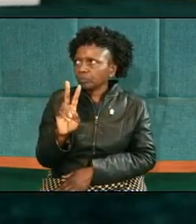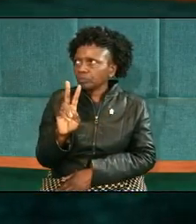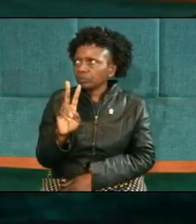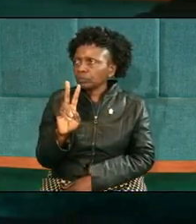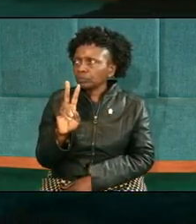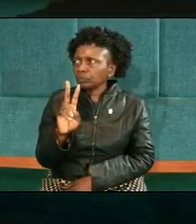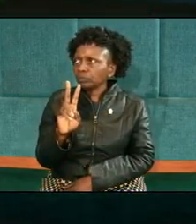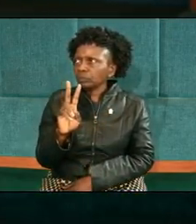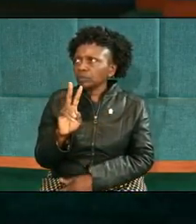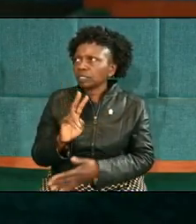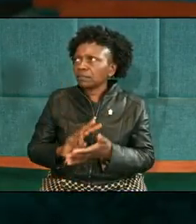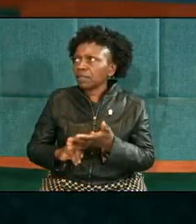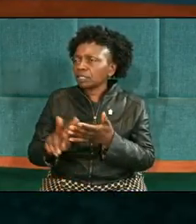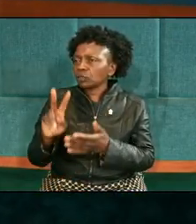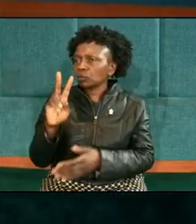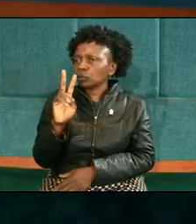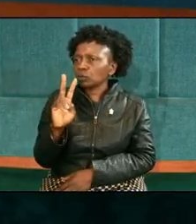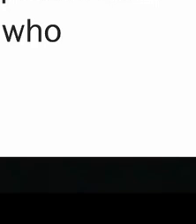verse 2.